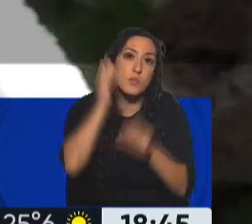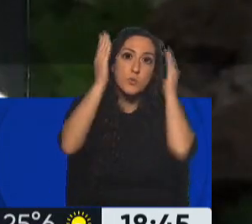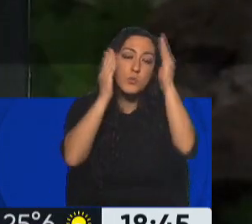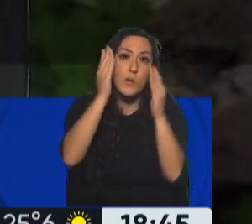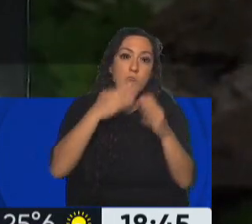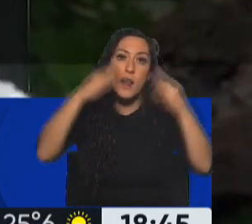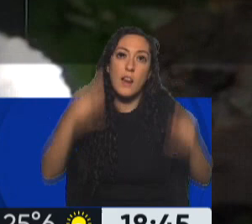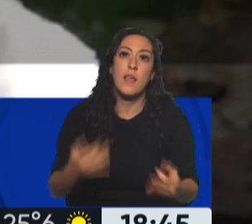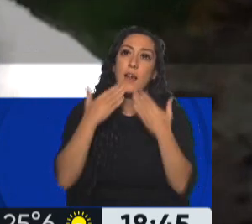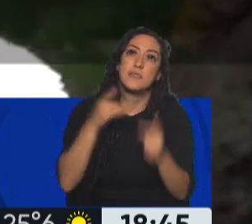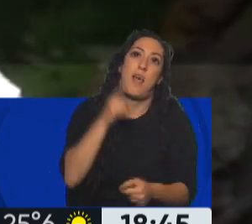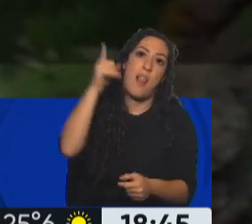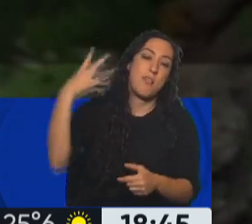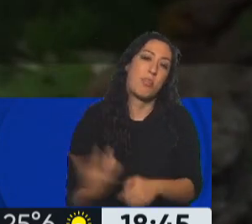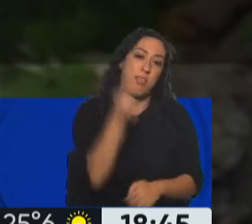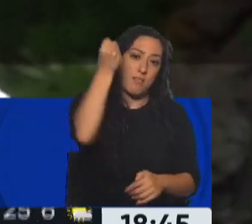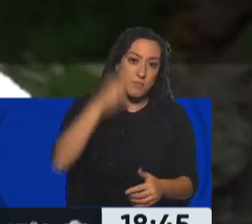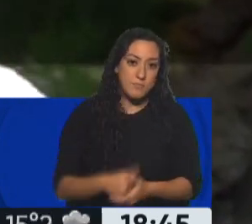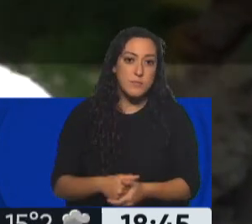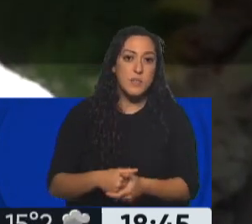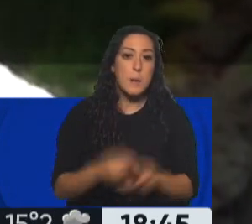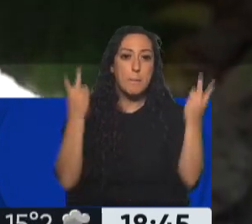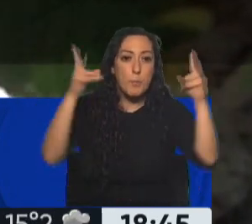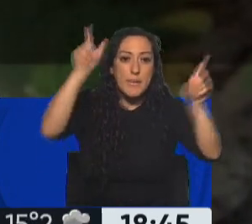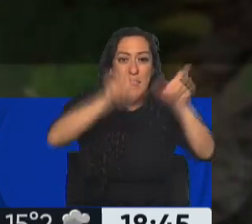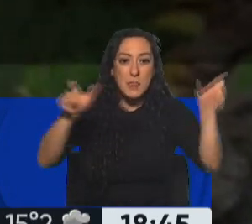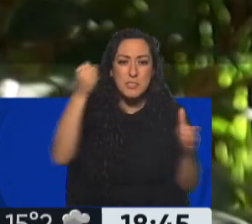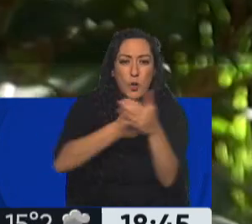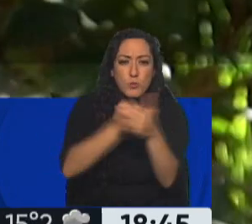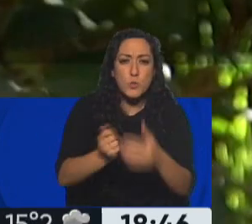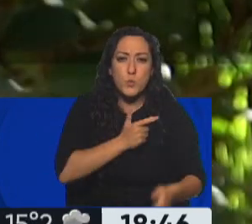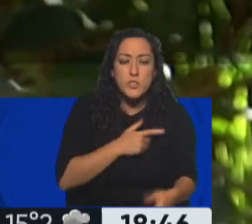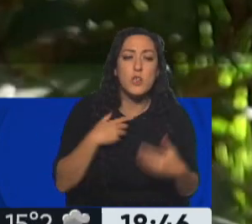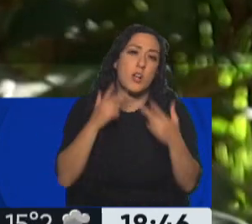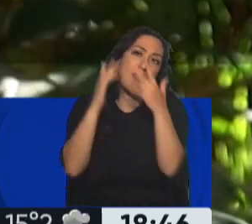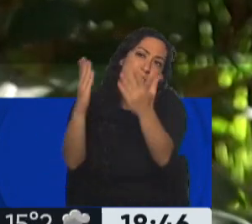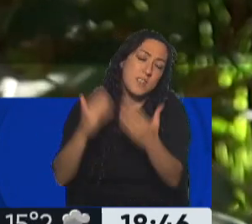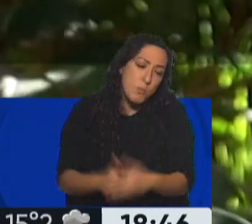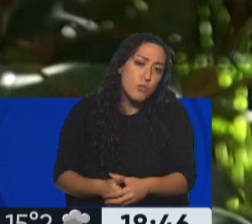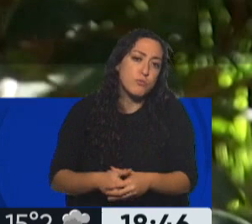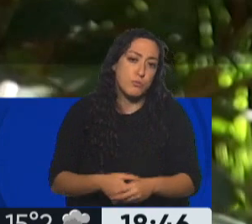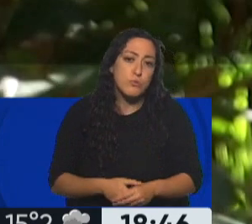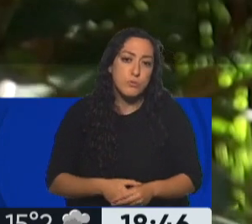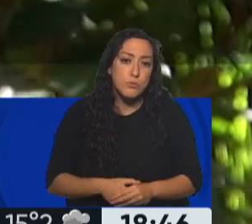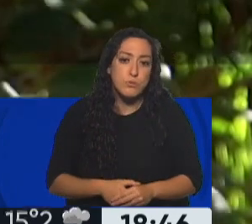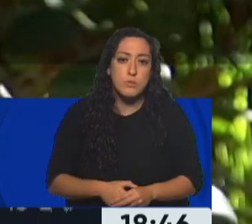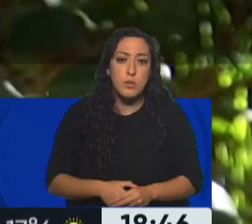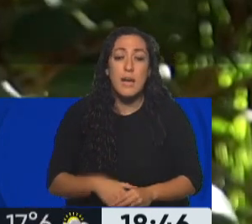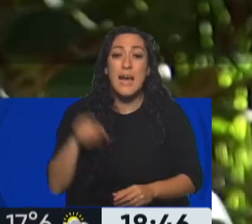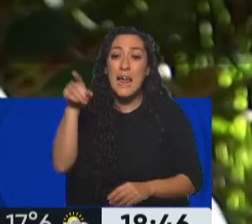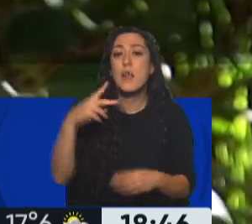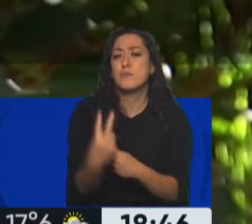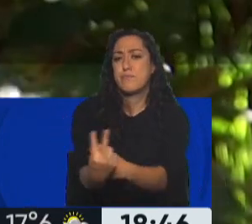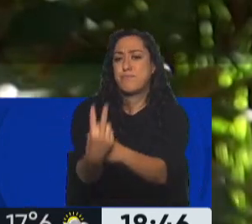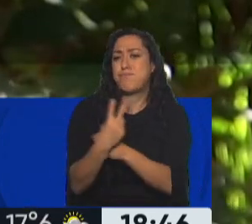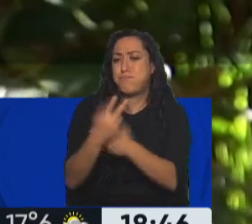for us. Yeah, he has done a lot, yeah, like a lot. He's fighting for us and we appreciate. He takes